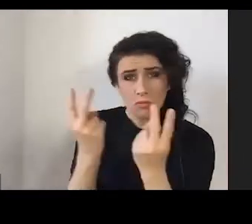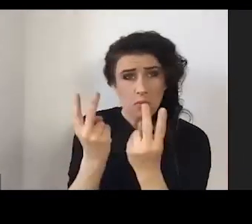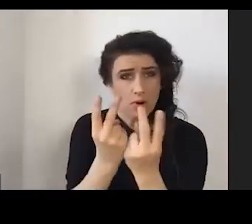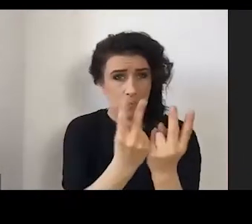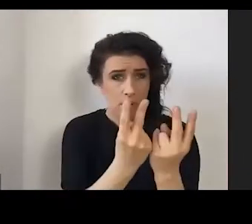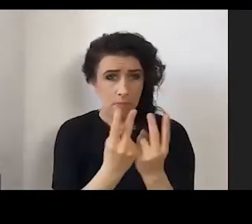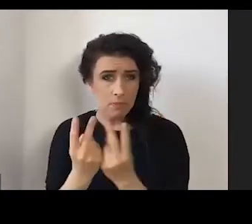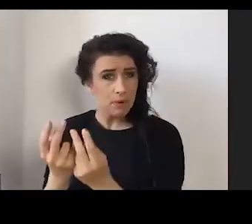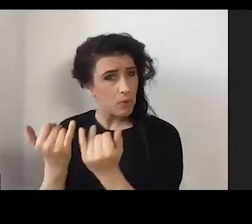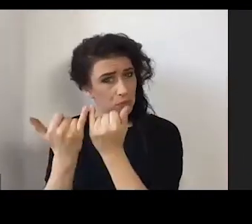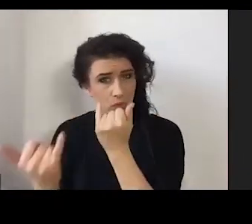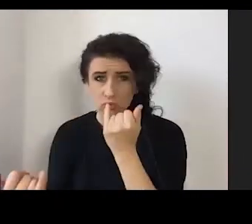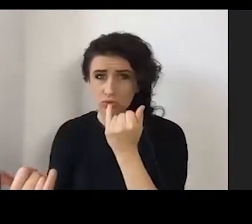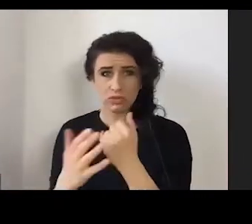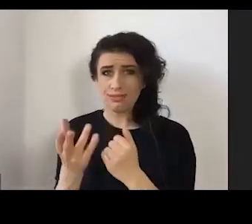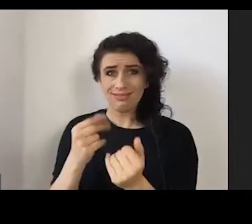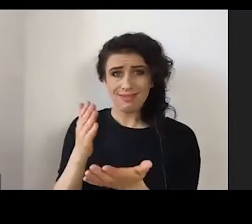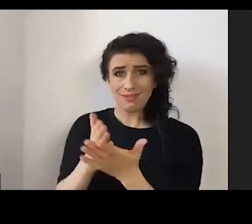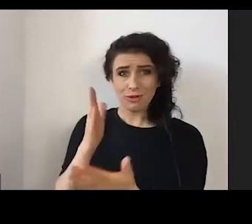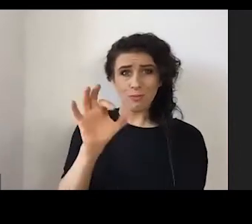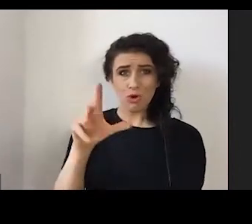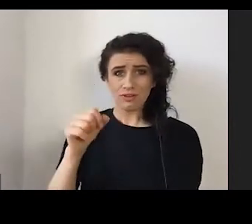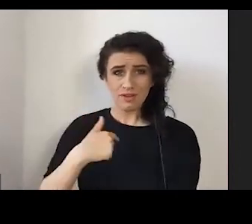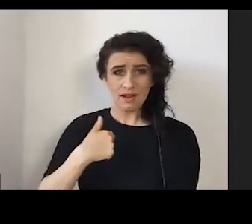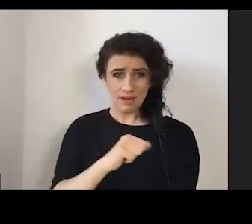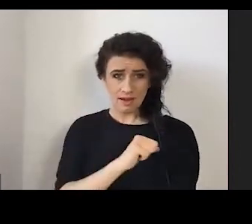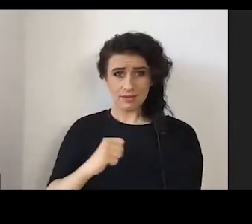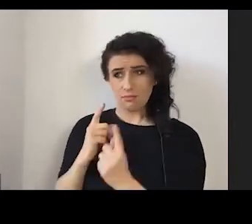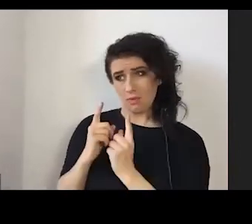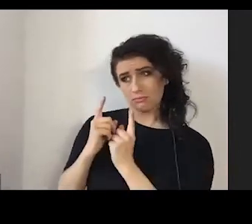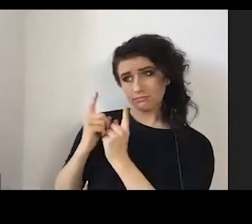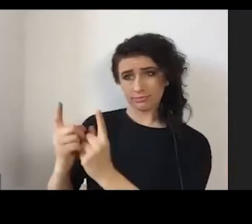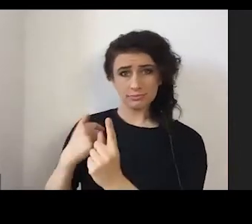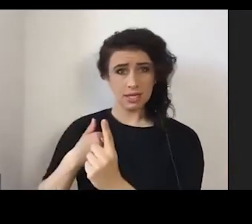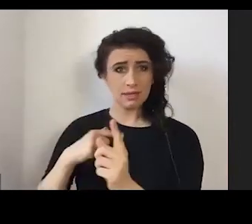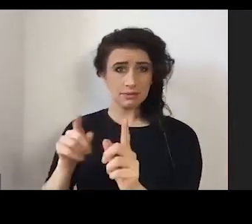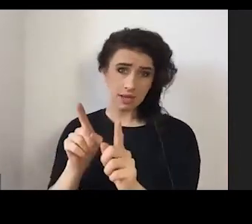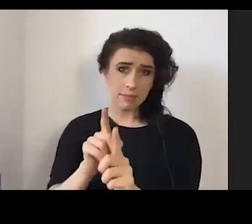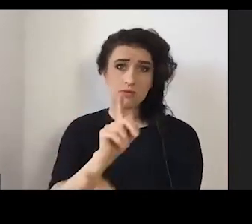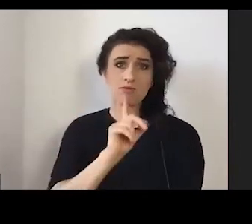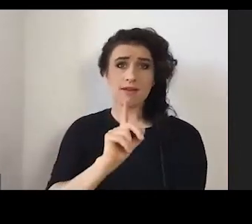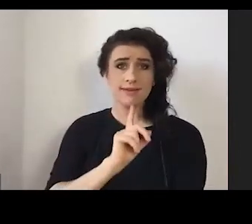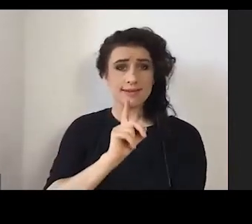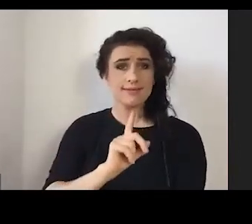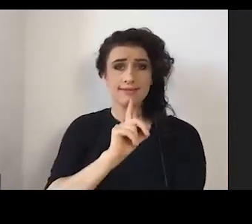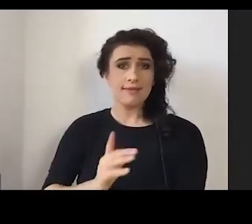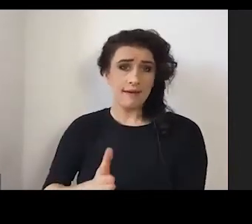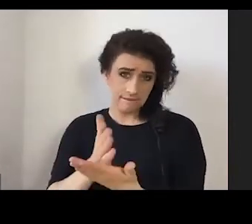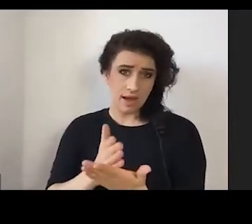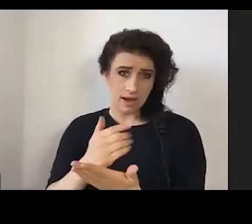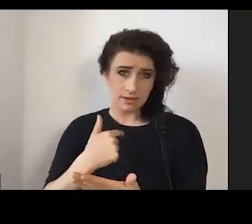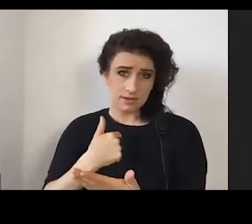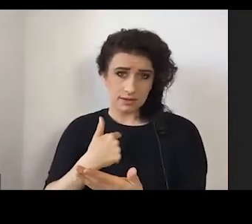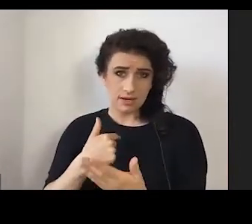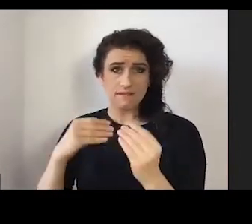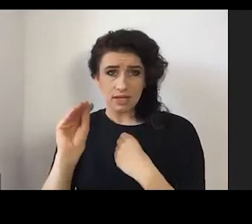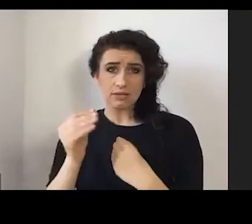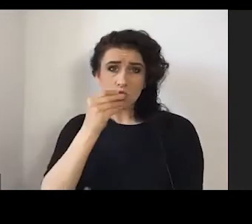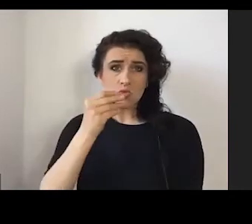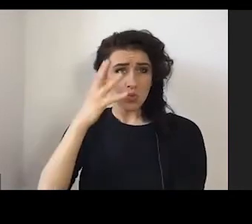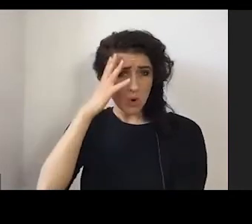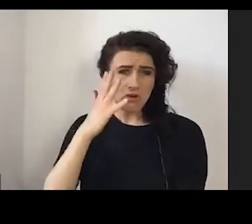religious myself. Well, I'm more spiritual than religious, but I would say this is not the only aspect